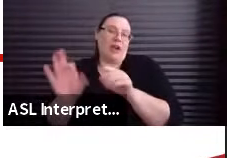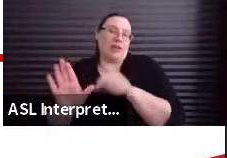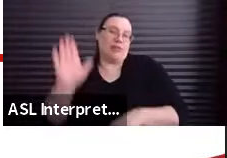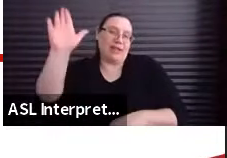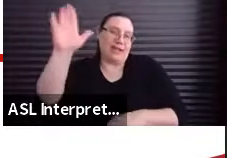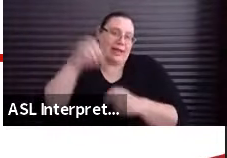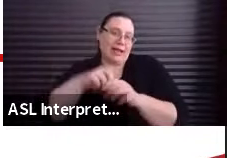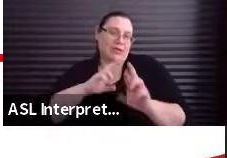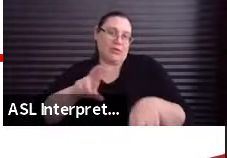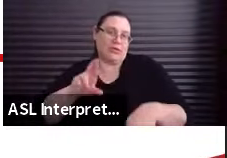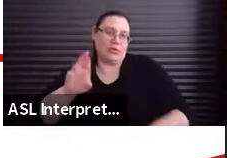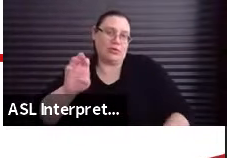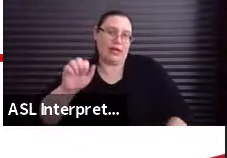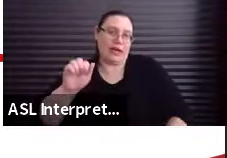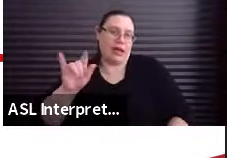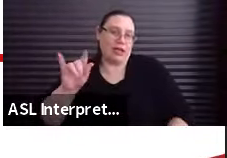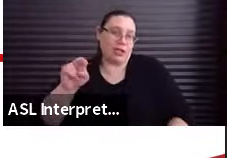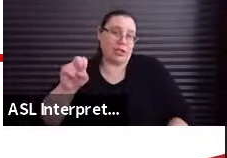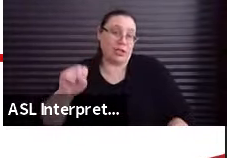button.